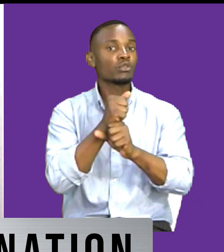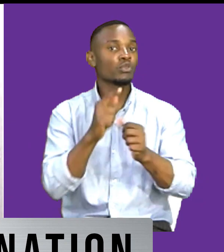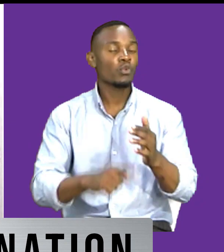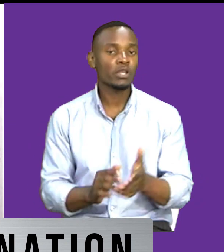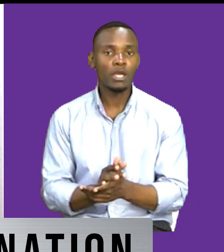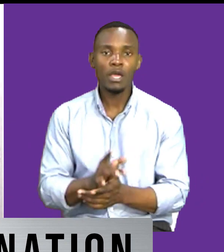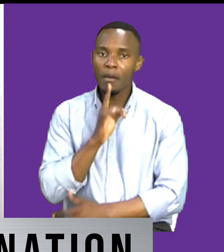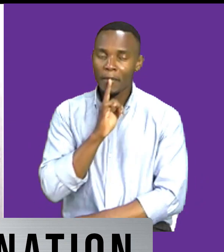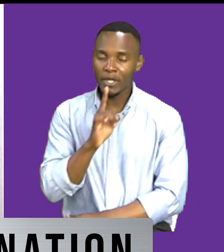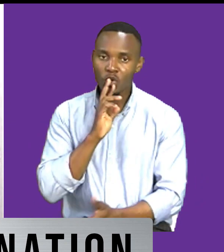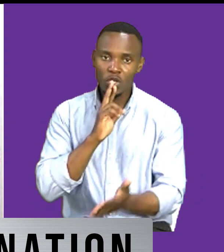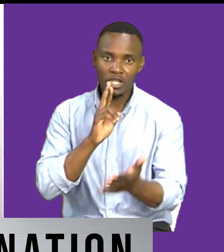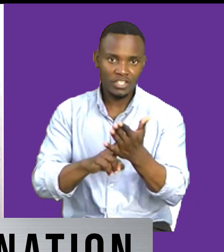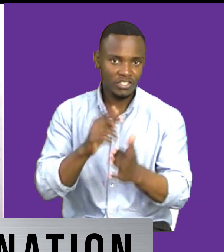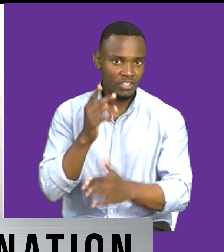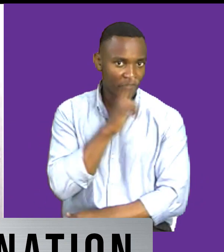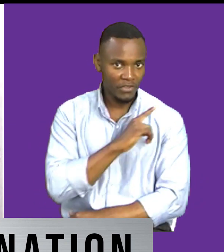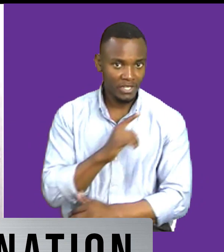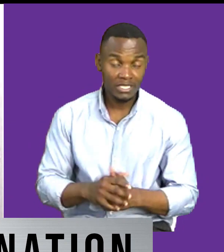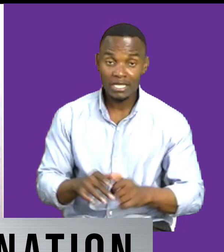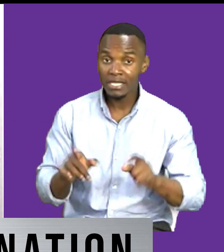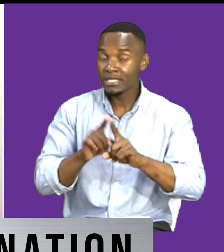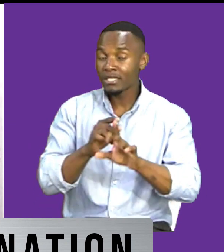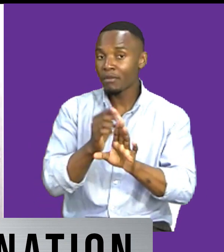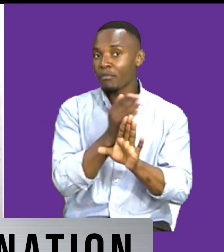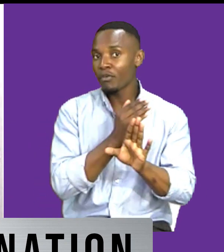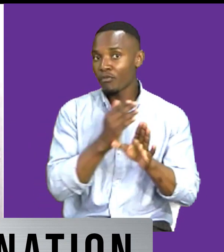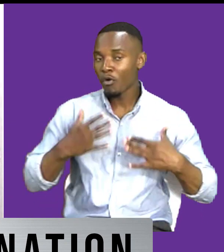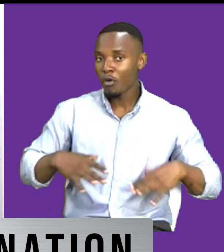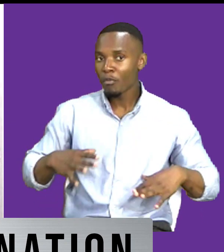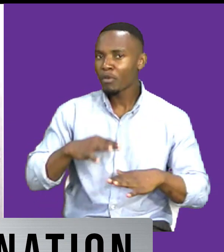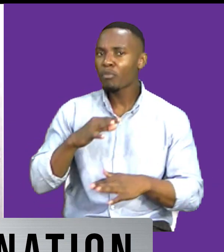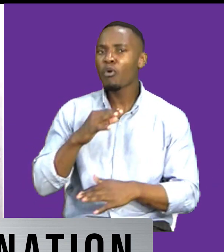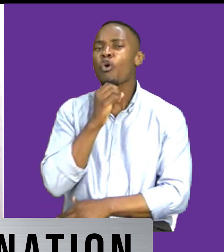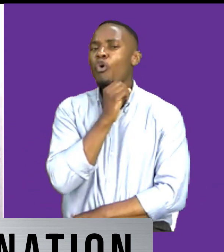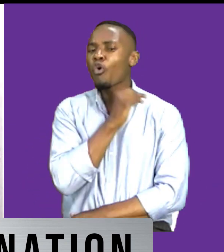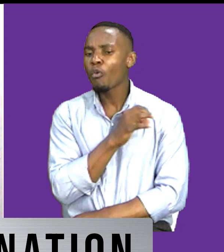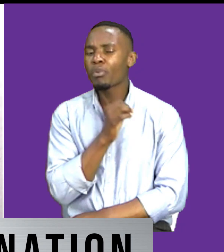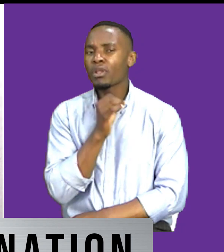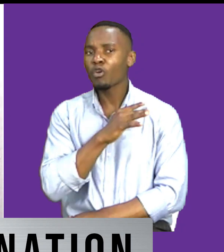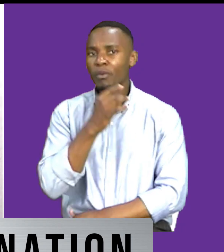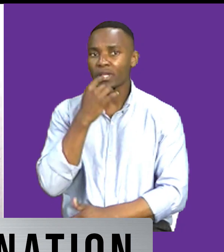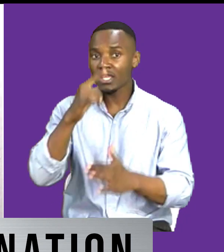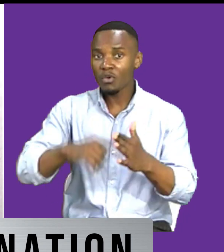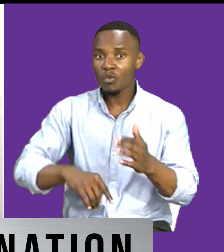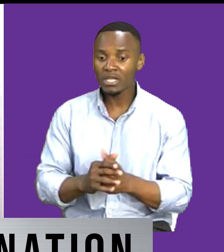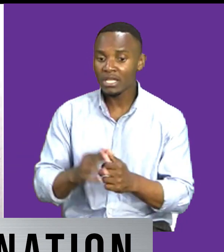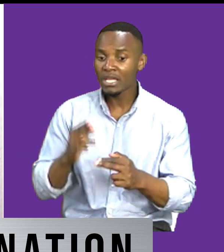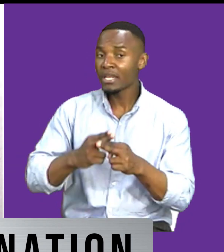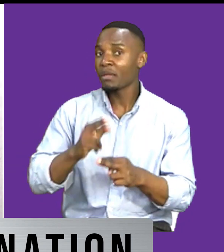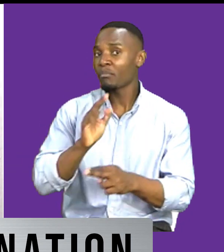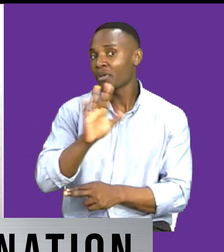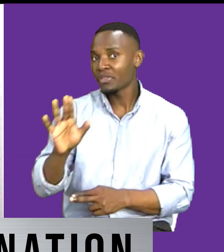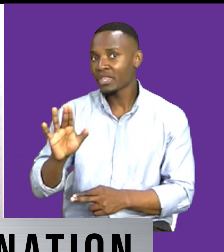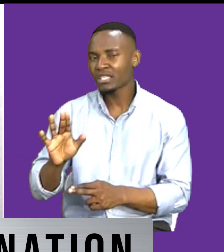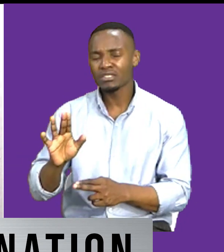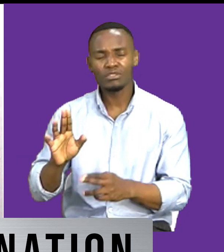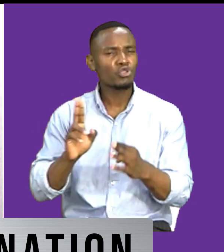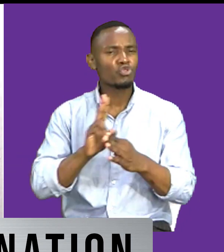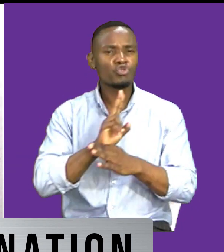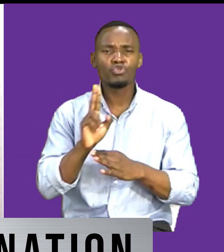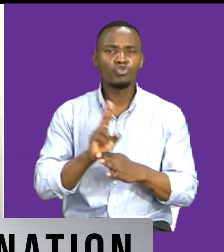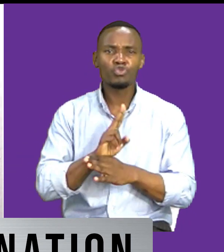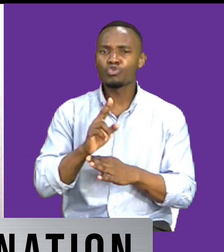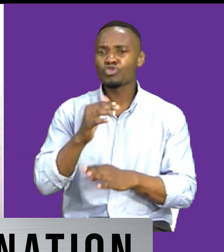registered. And you've had the cases where people are complaining that their names have been fraudulently used to register parties. It's been a